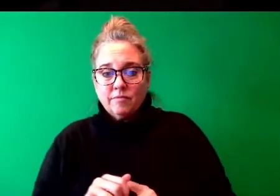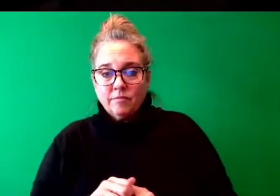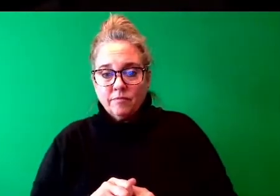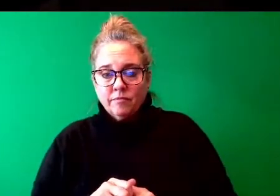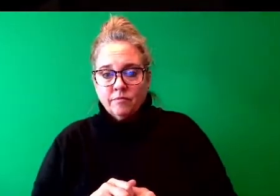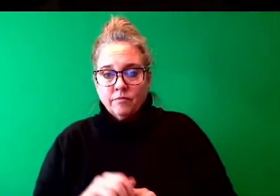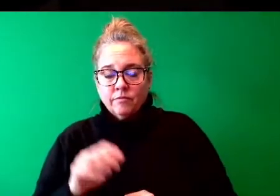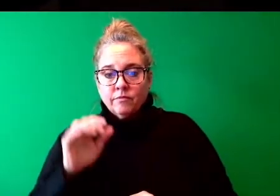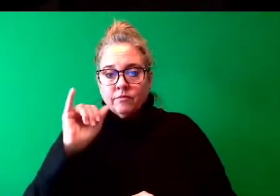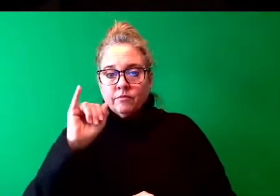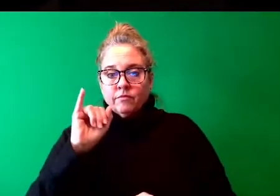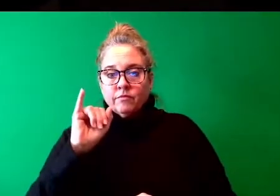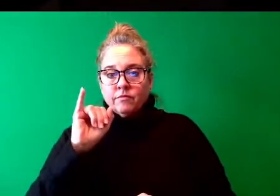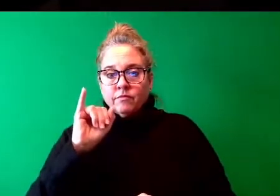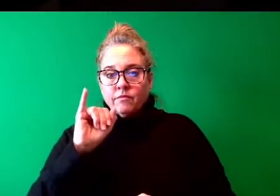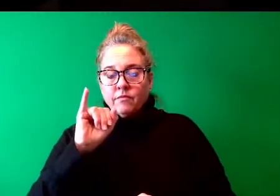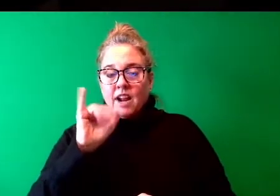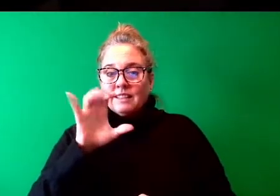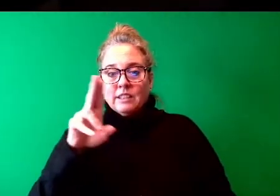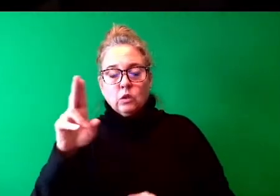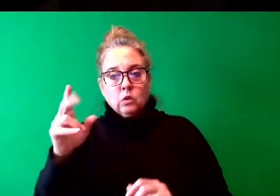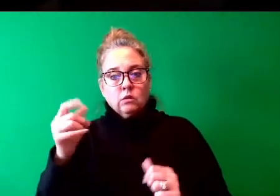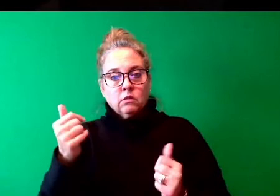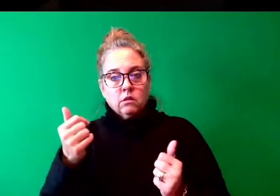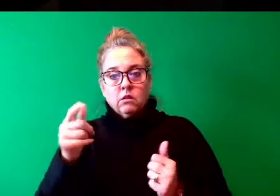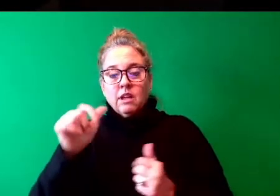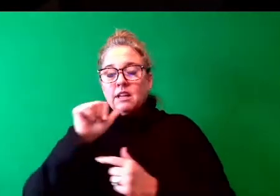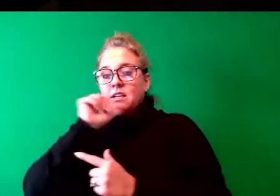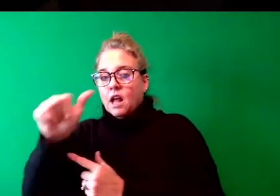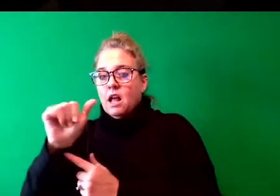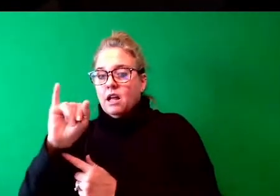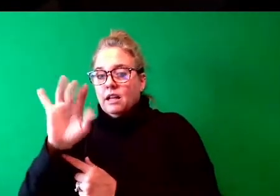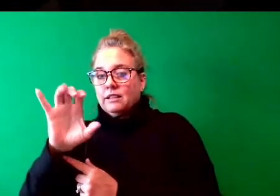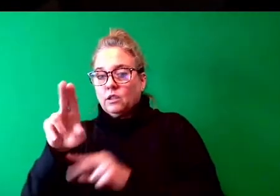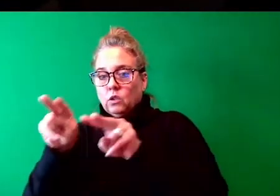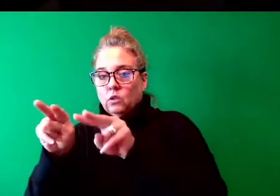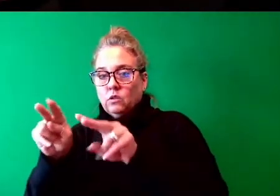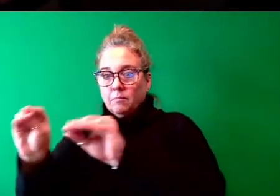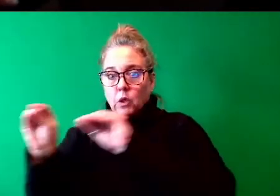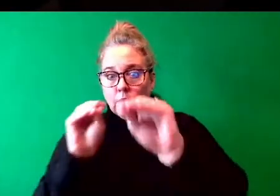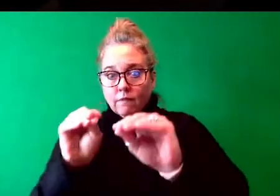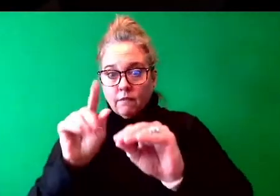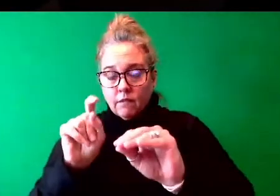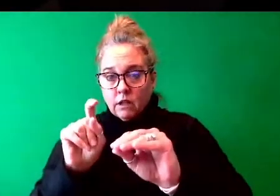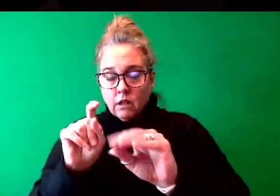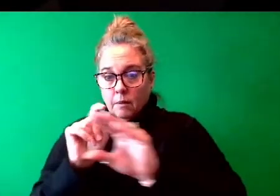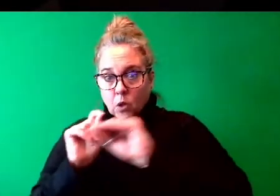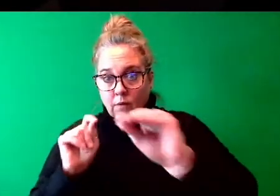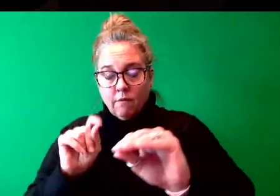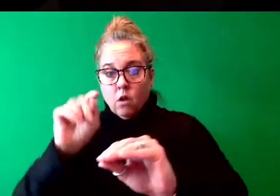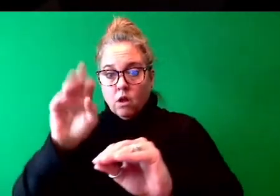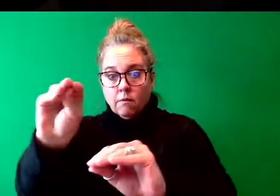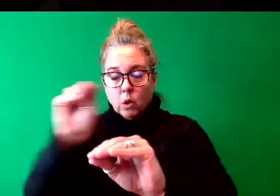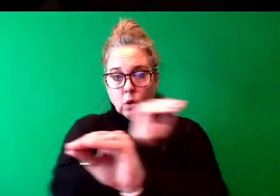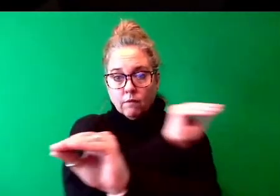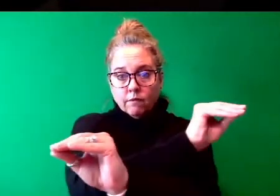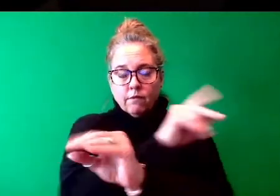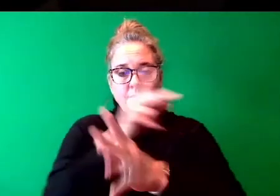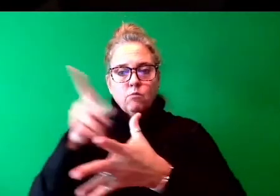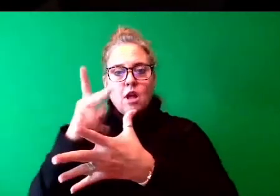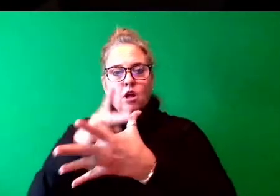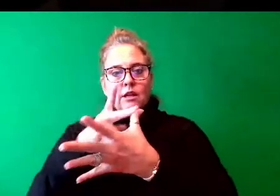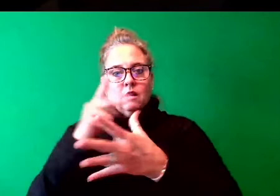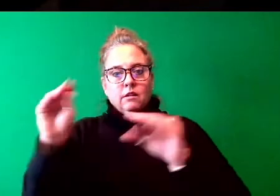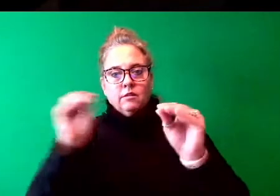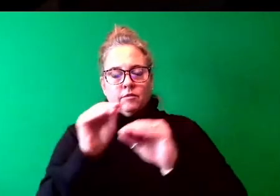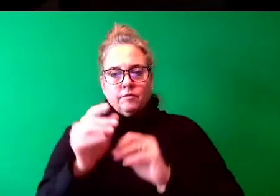same eyes on them that they would in a large ICU facility. They're set up in particular for that